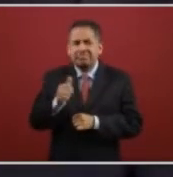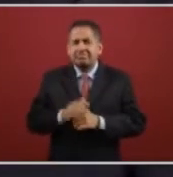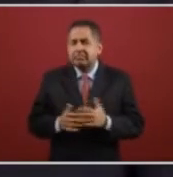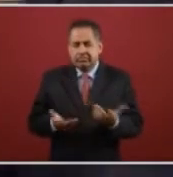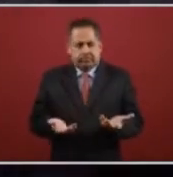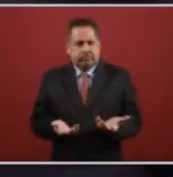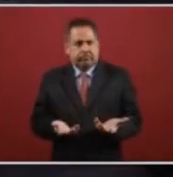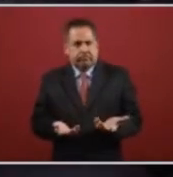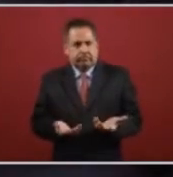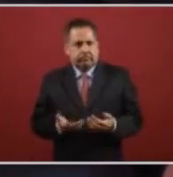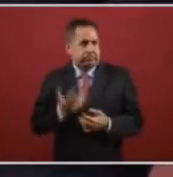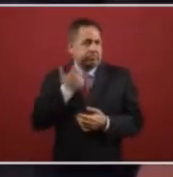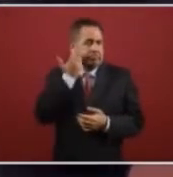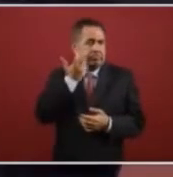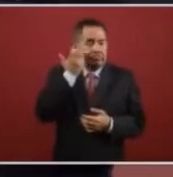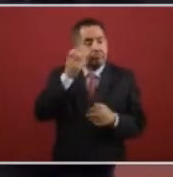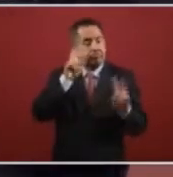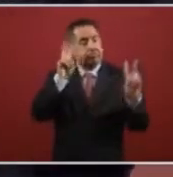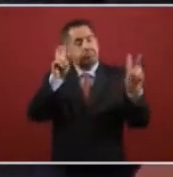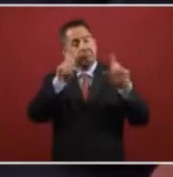investigate, really. But